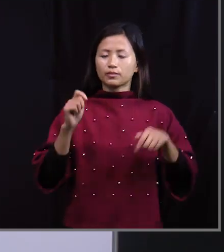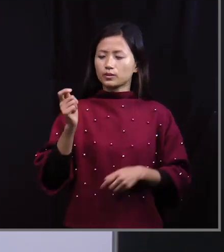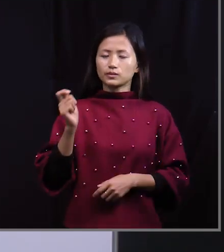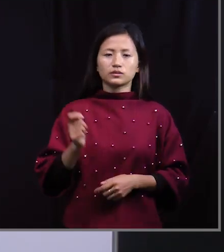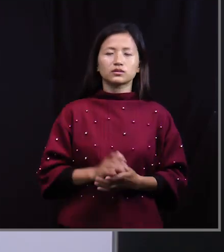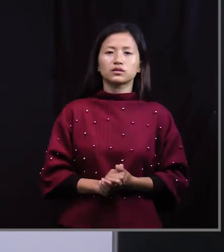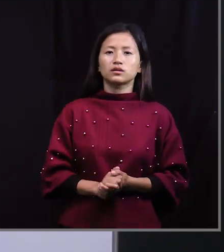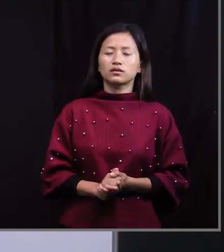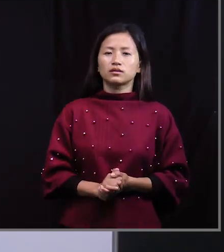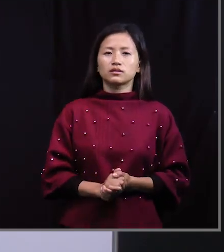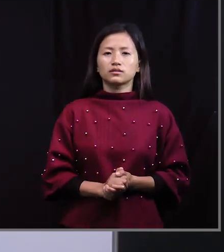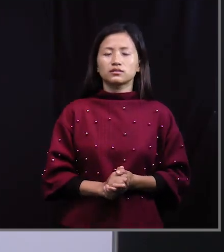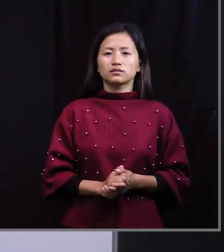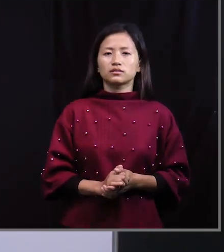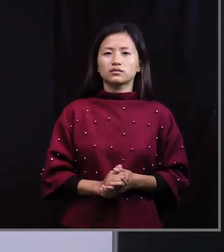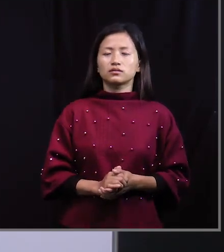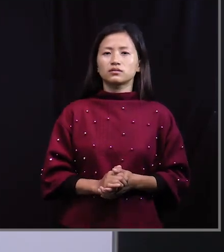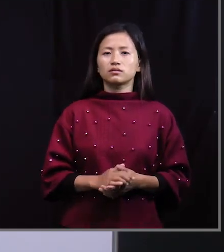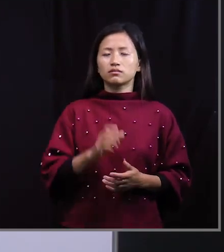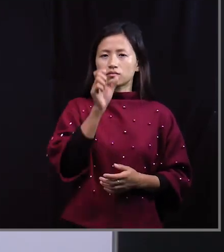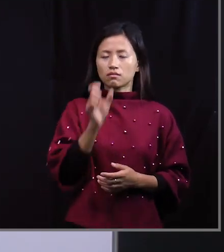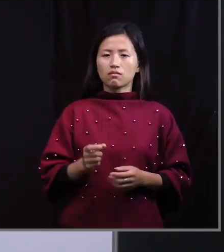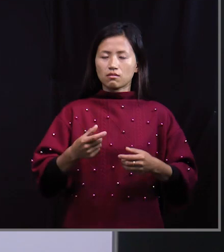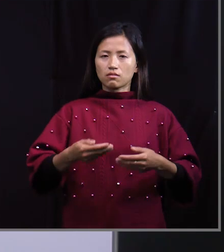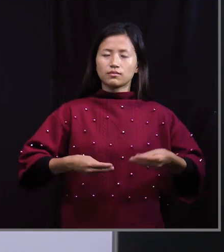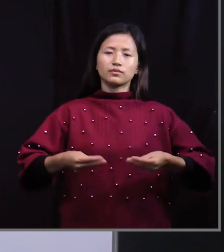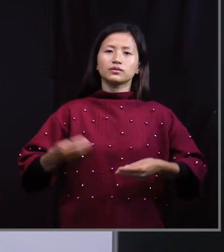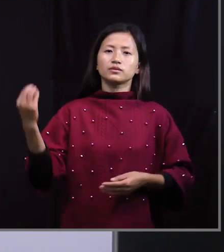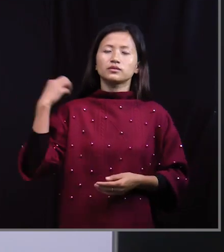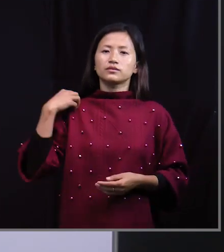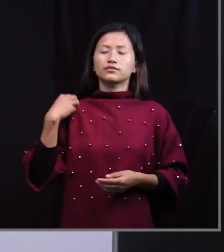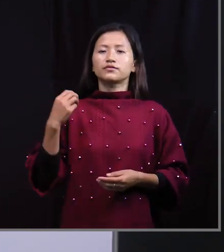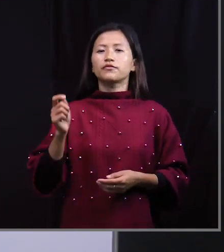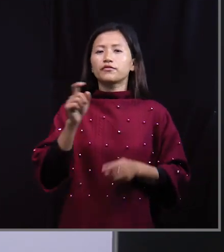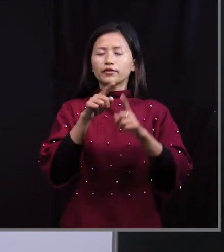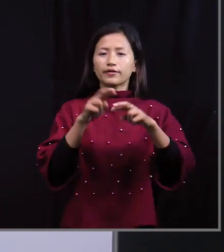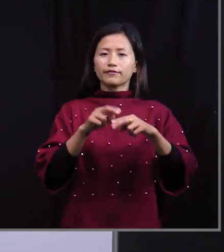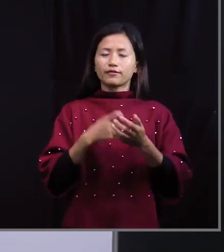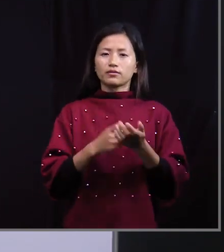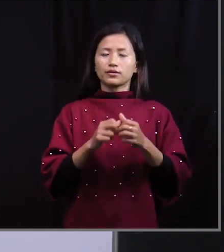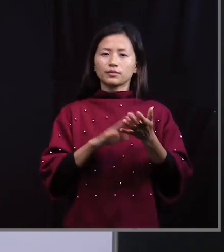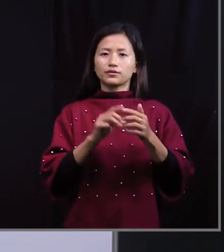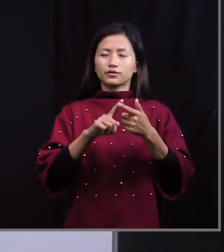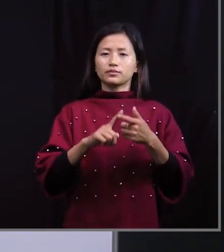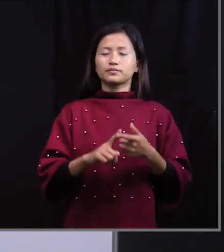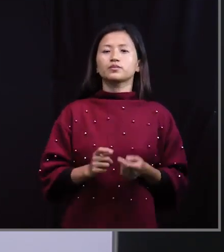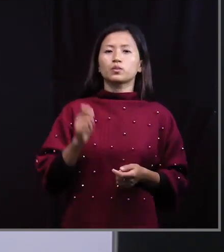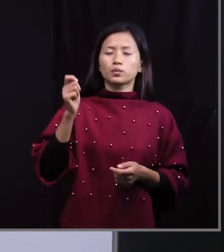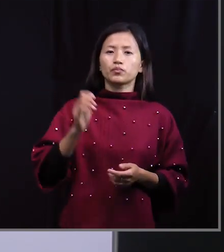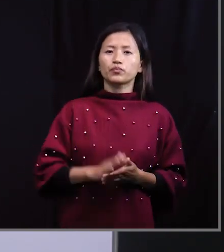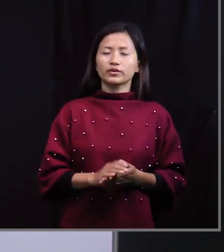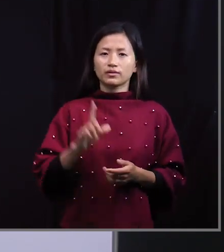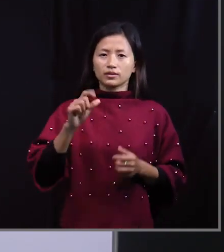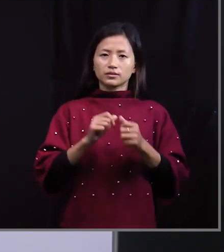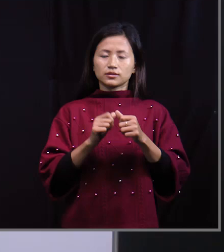because as an entrepreneur will live under the framework of legal. Legal here refers to